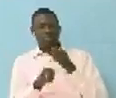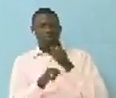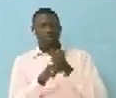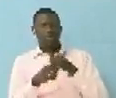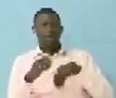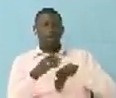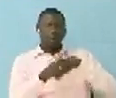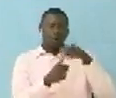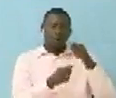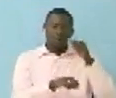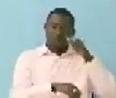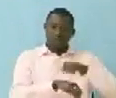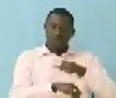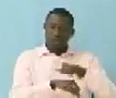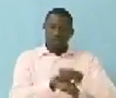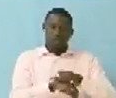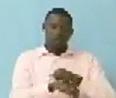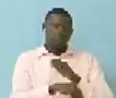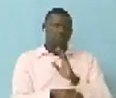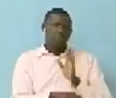torture. It was obtained out of torture.